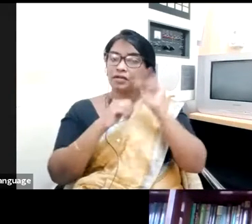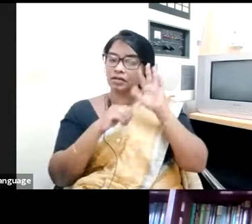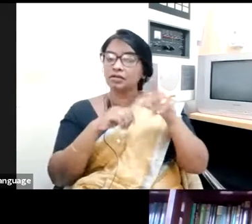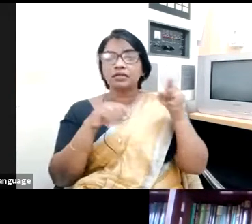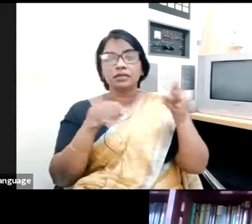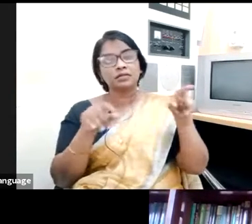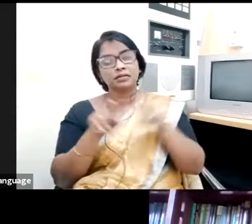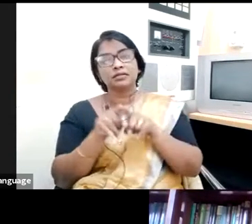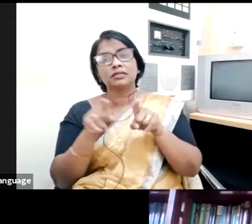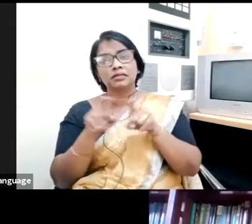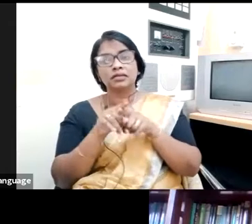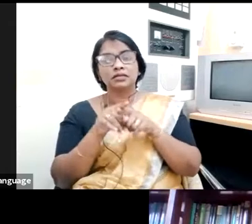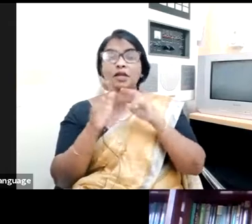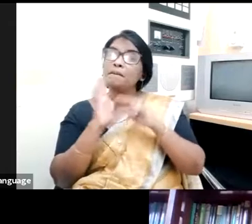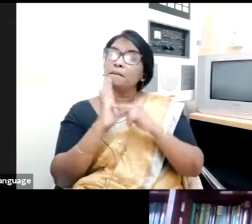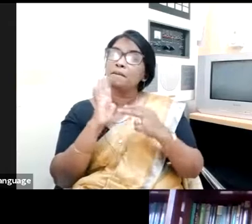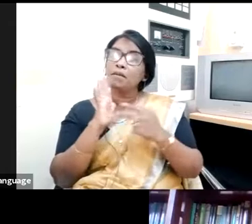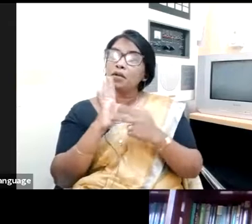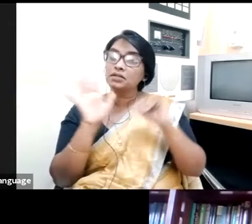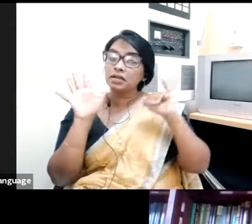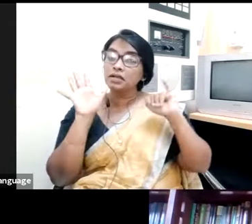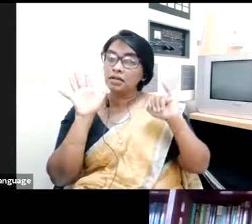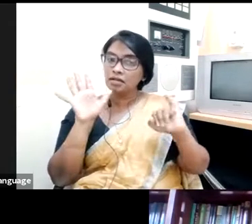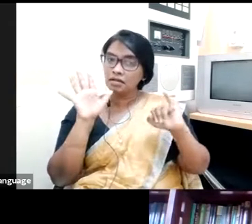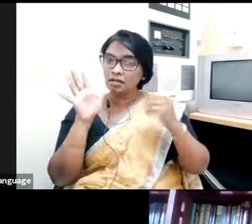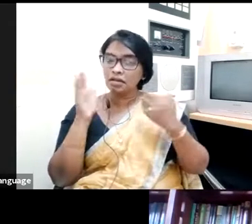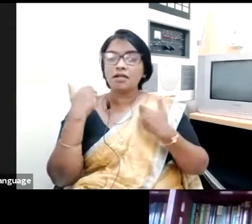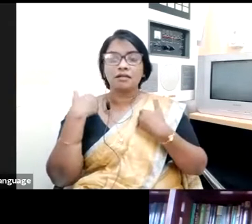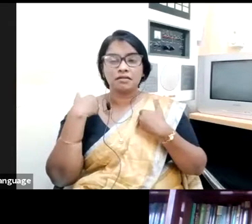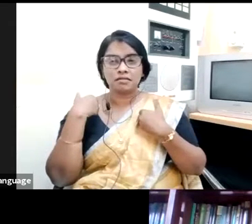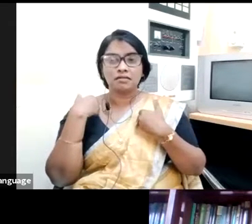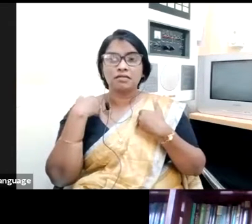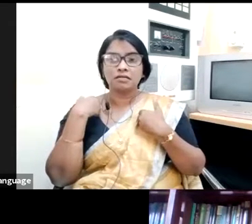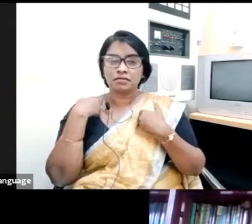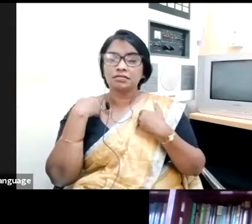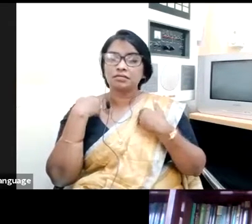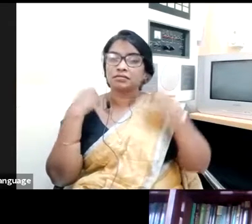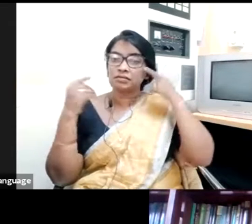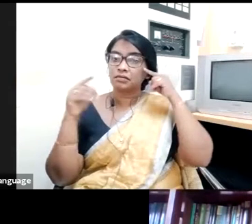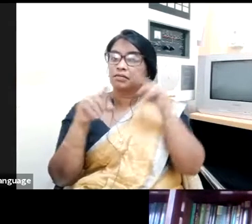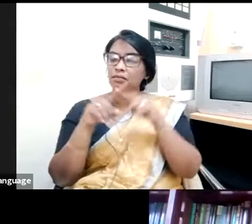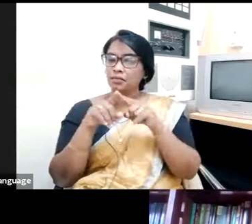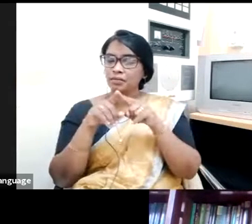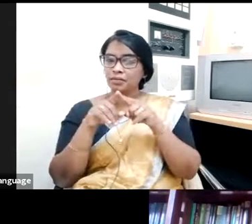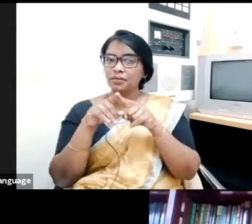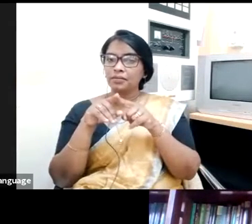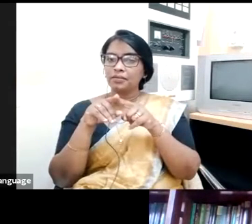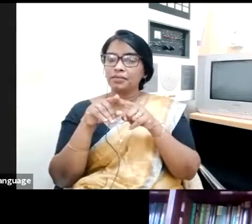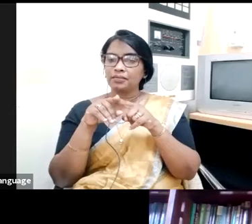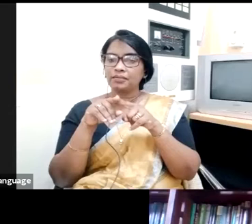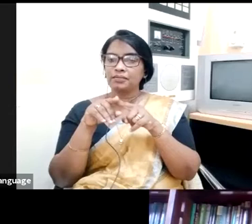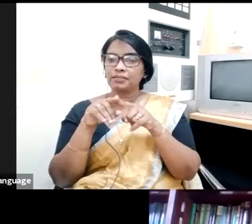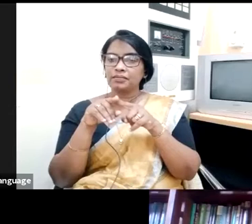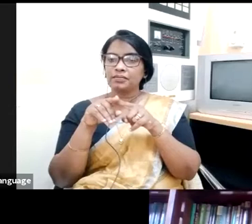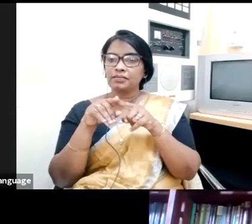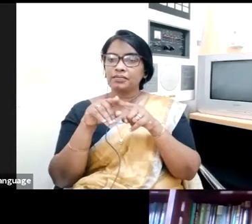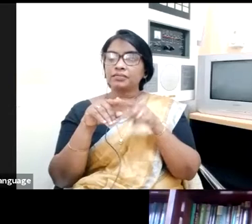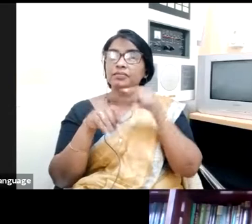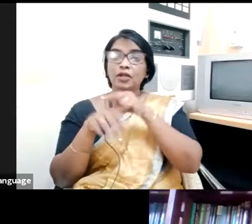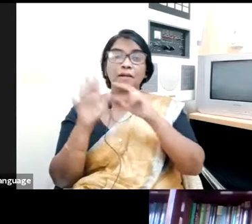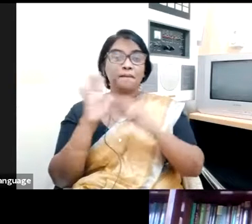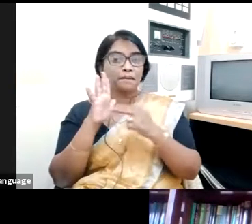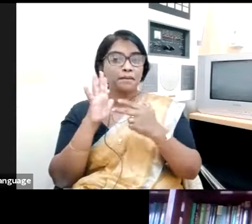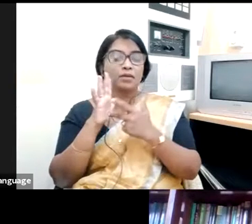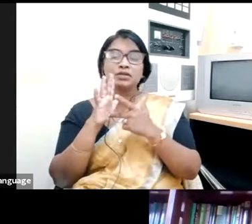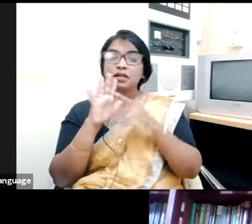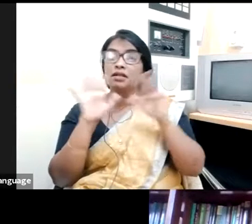on roofs, and 9 projects on roof, and another 7 projects to